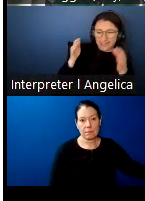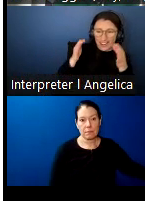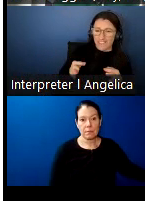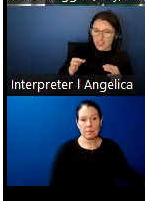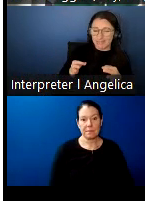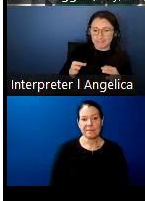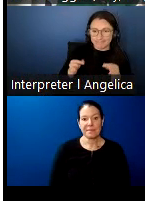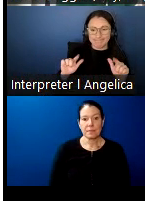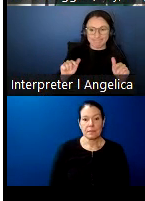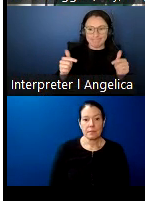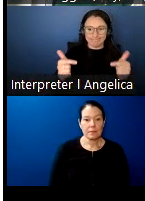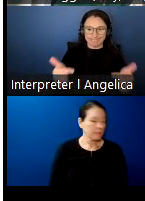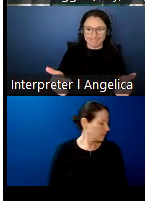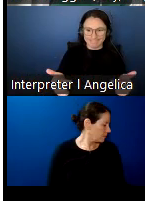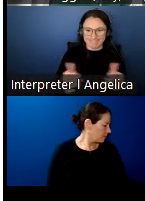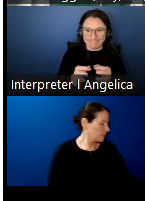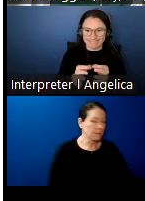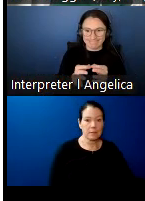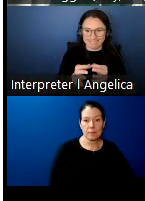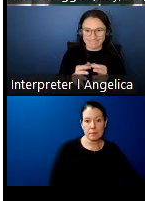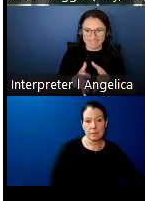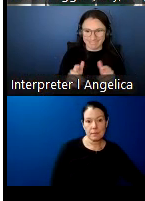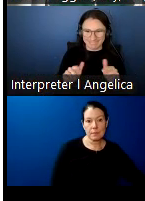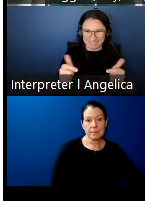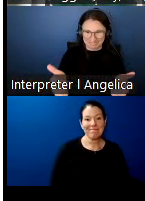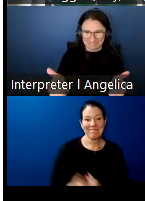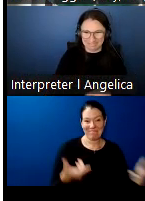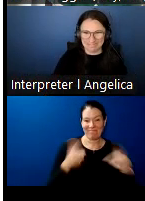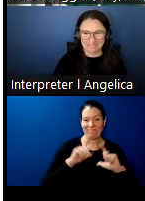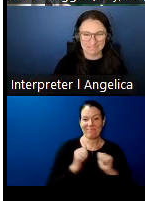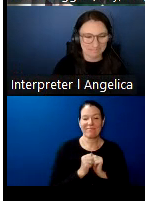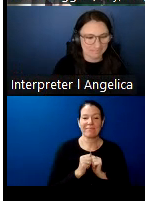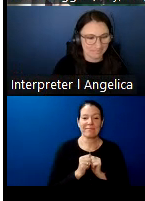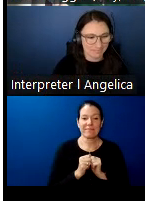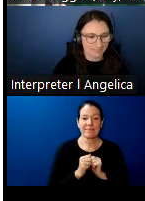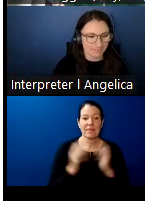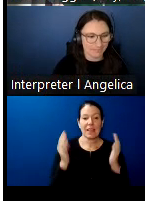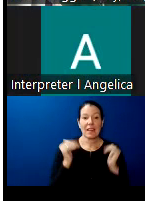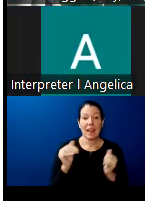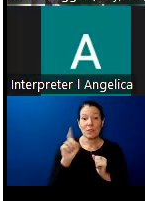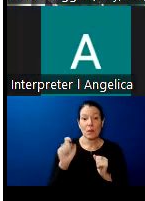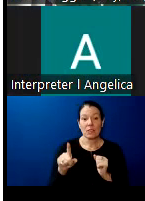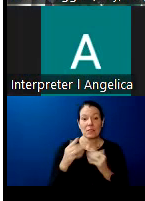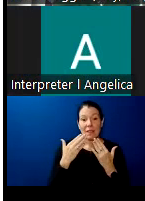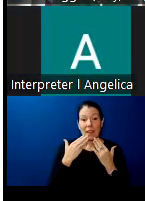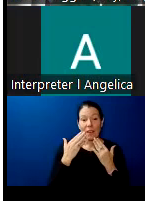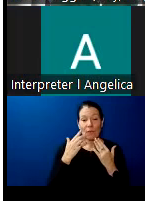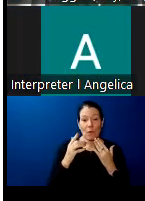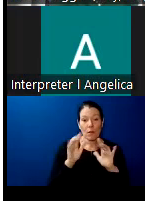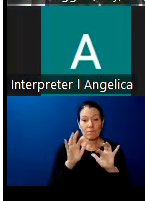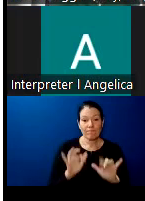Absolutely. Wonderful. Well, I will move on to our next question. Thank you all so much for providing your input.